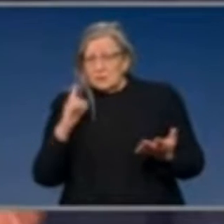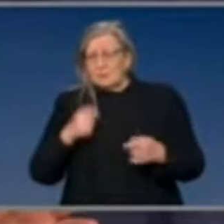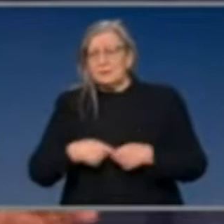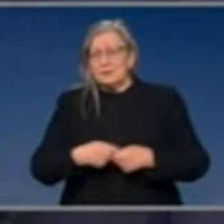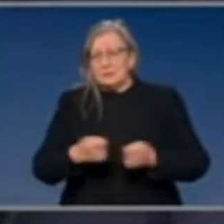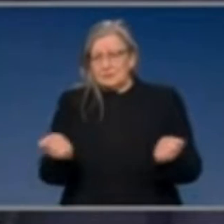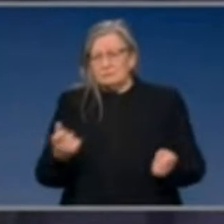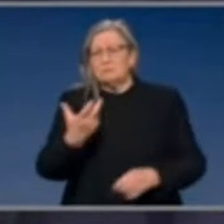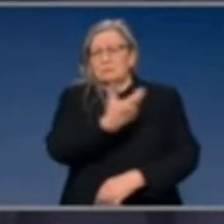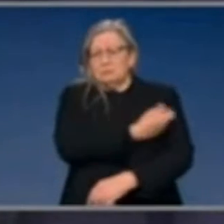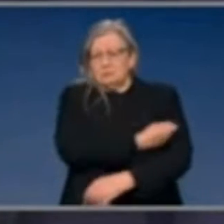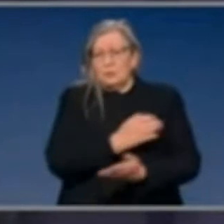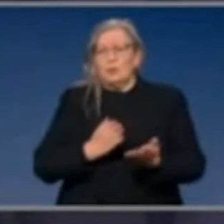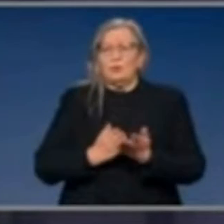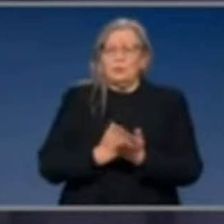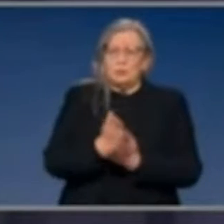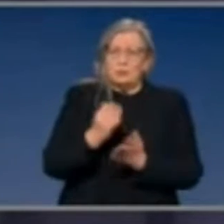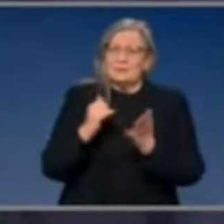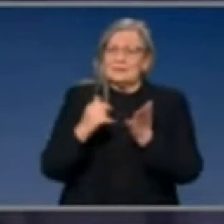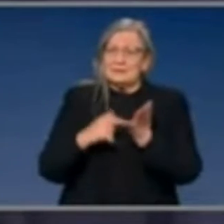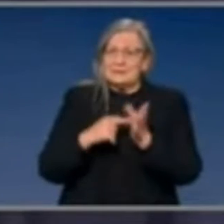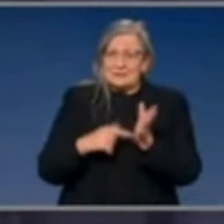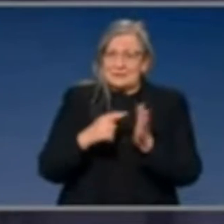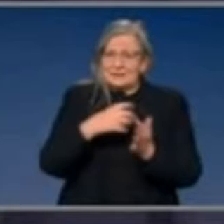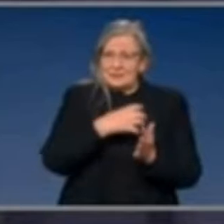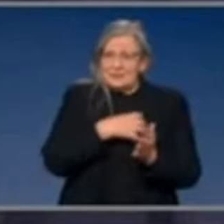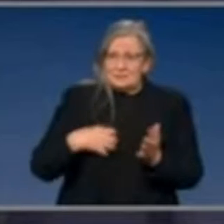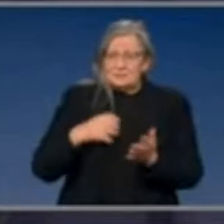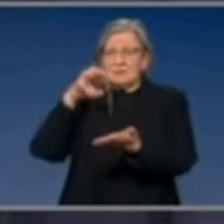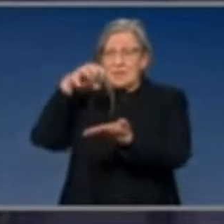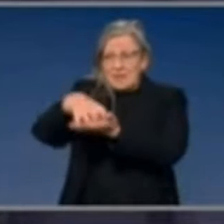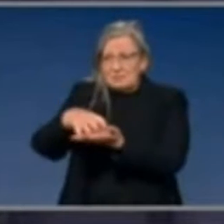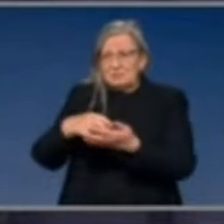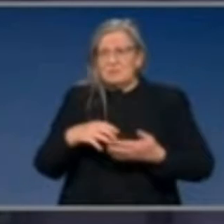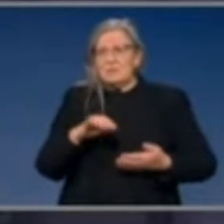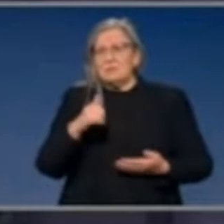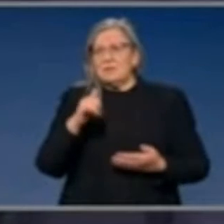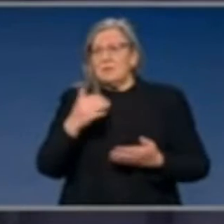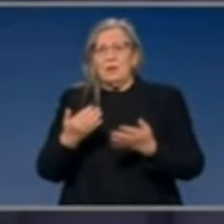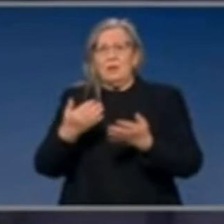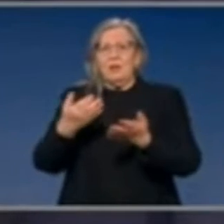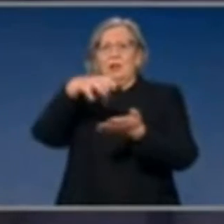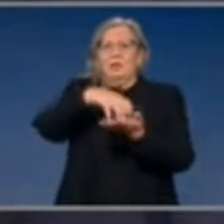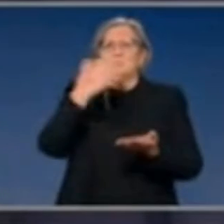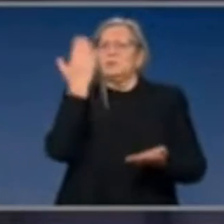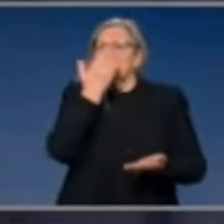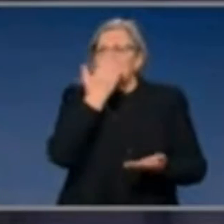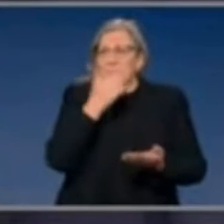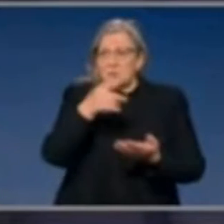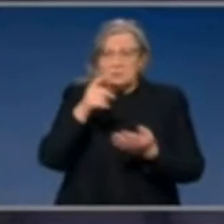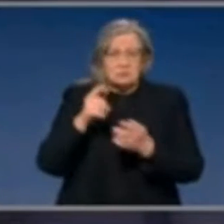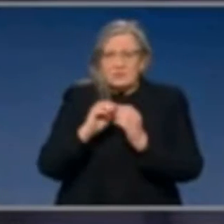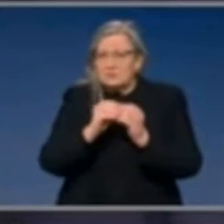through both state vaccination clinics and where they choose to run school-based programs through school-based programs. So I think that's an